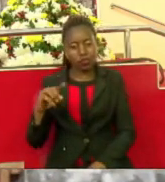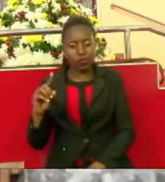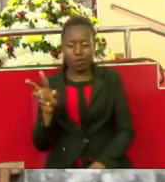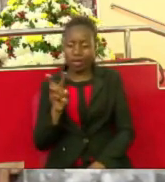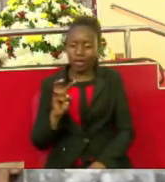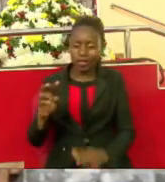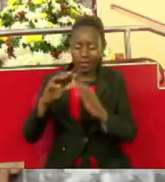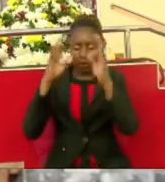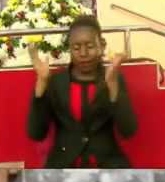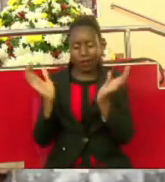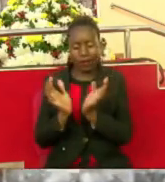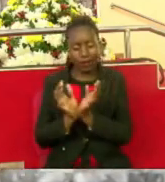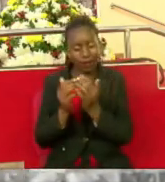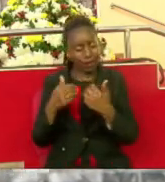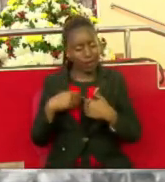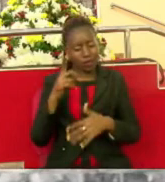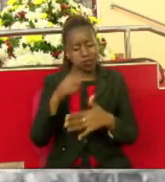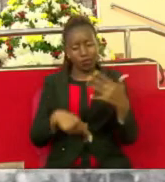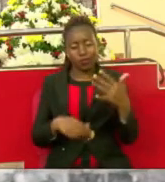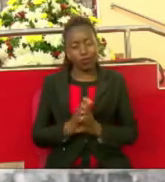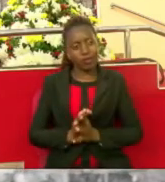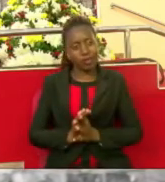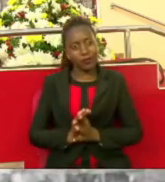And in the process, she got raped.